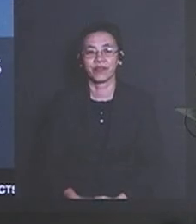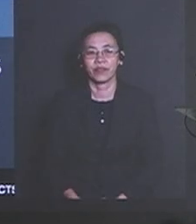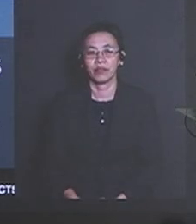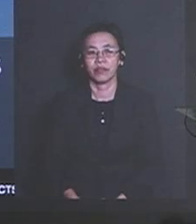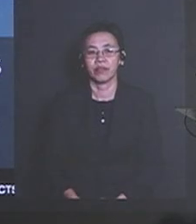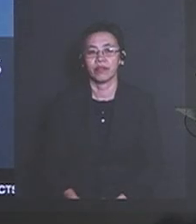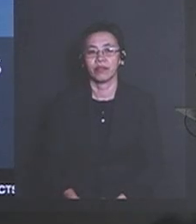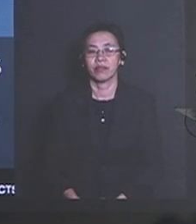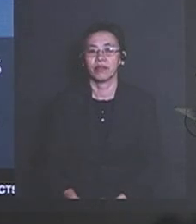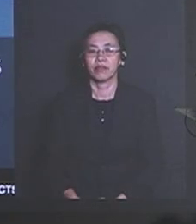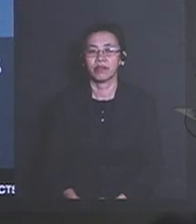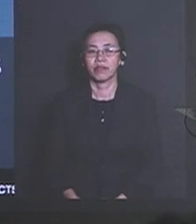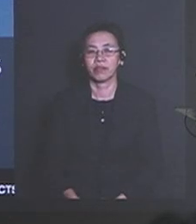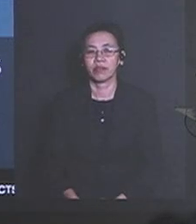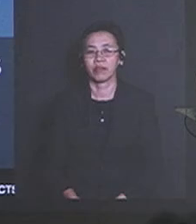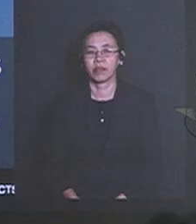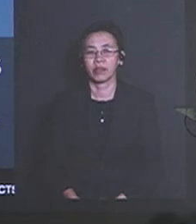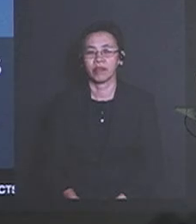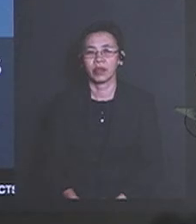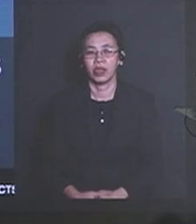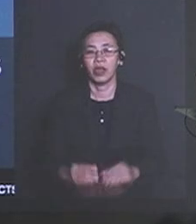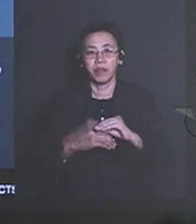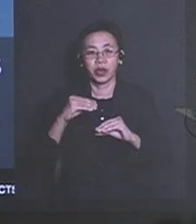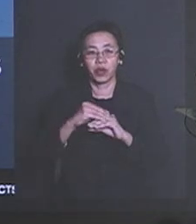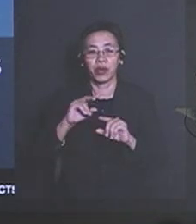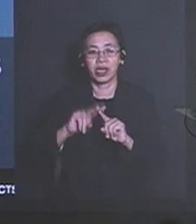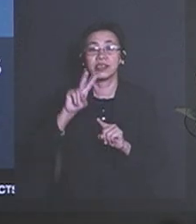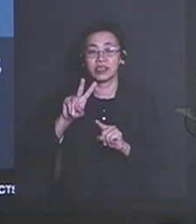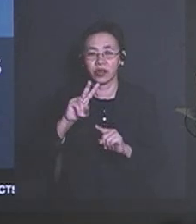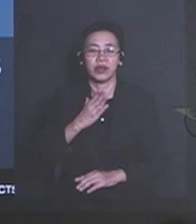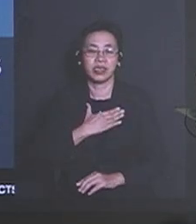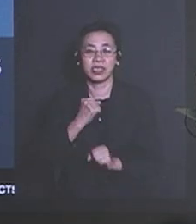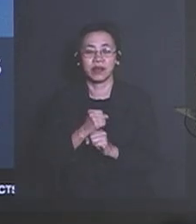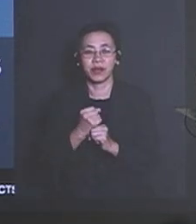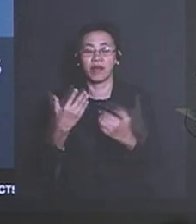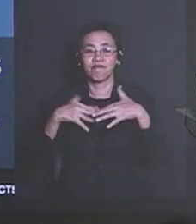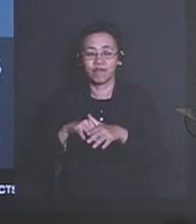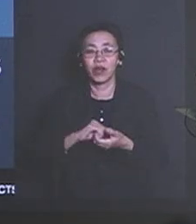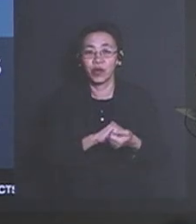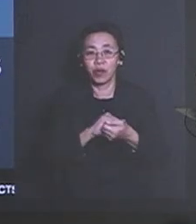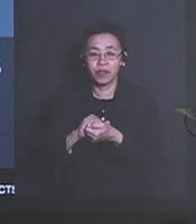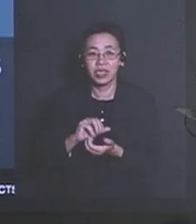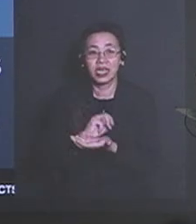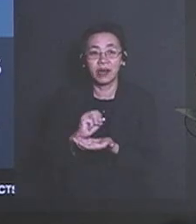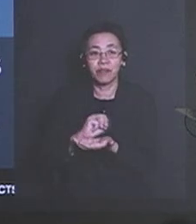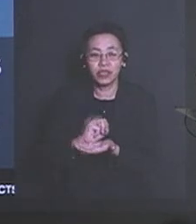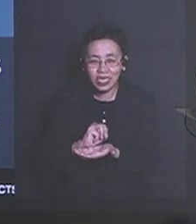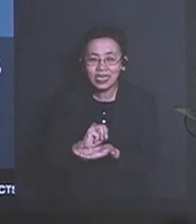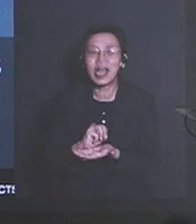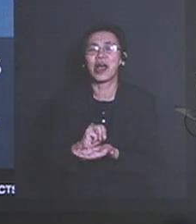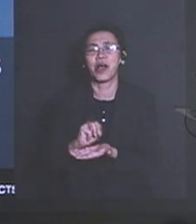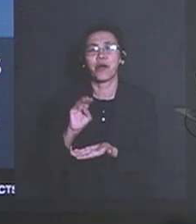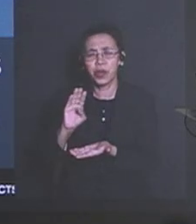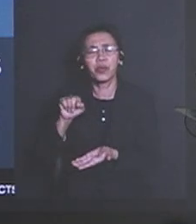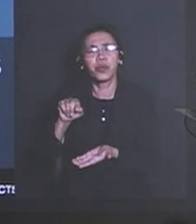It's a second project that we had collaborated with the Build Foundation to design and build a new classroom building for an